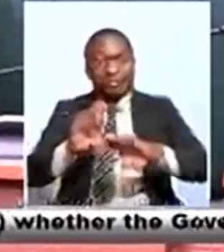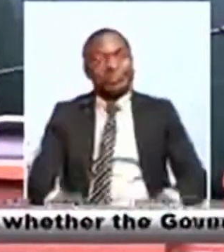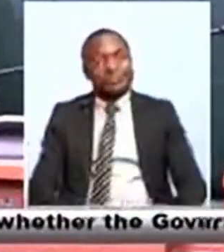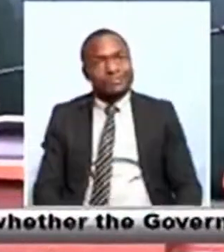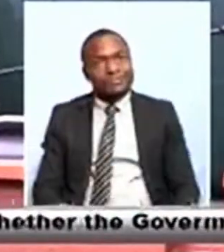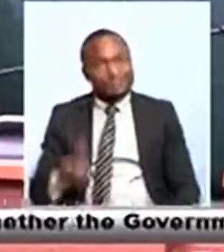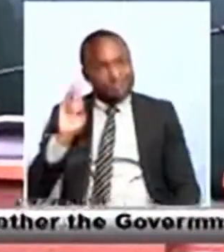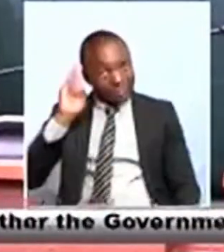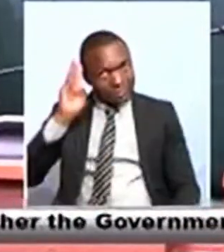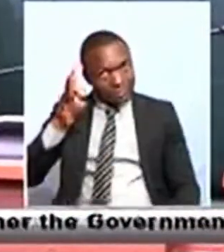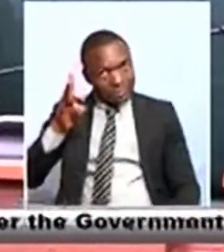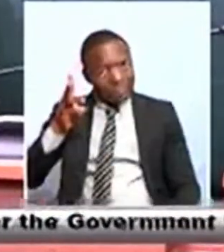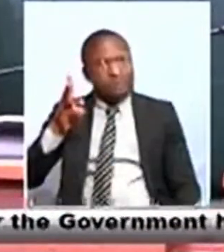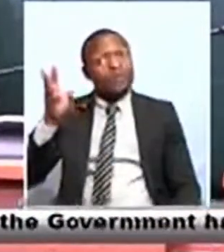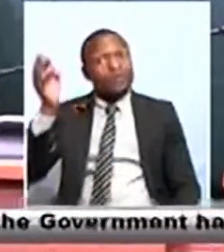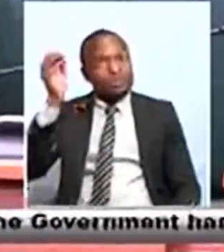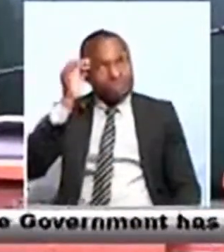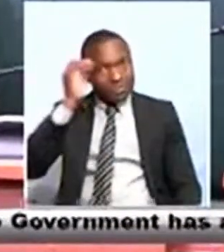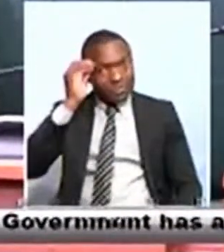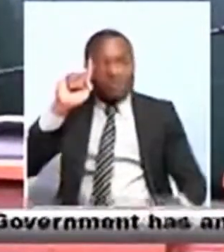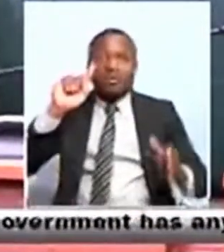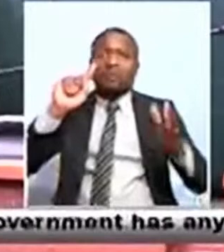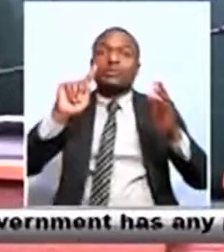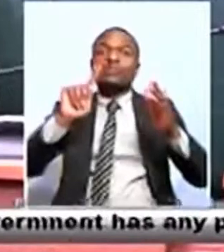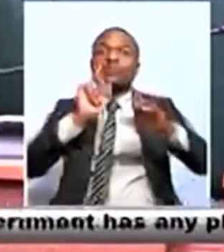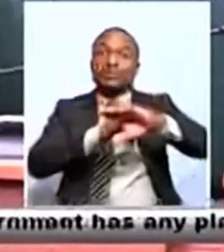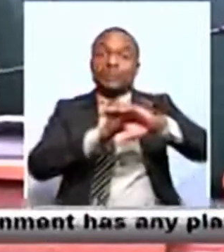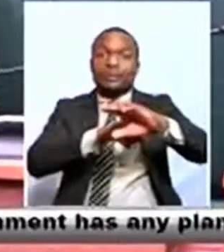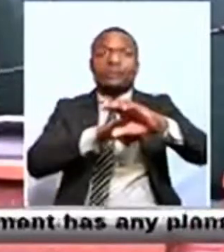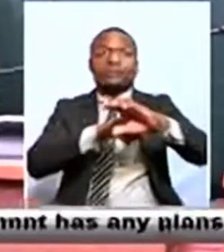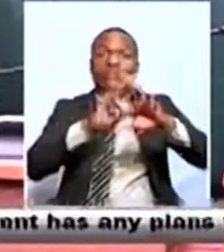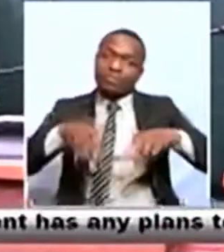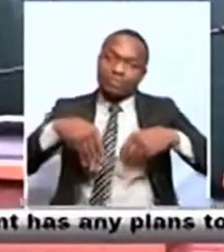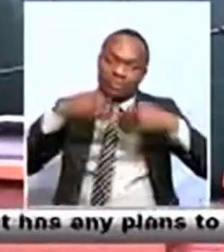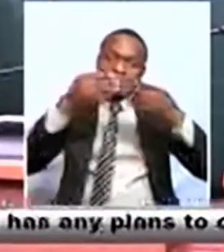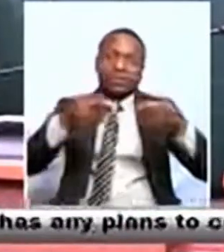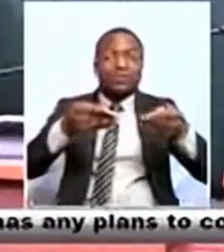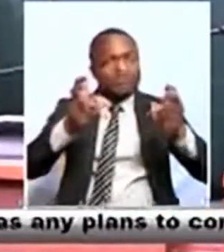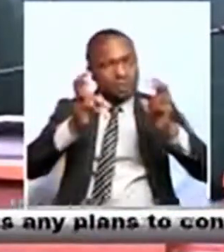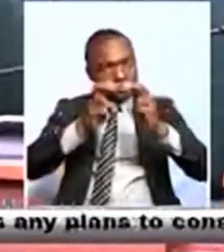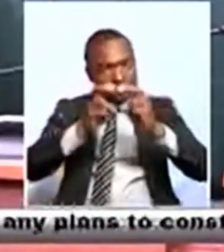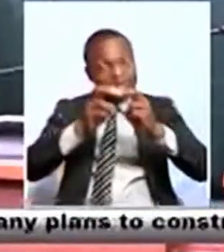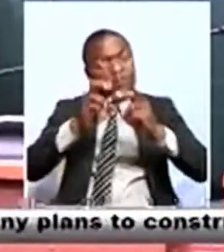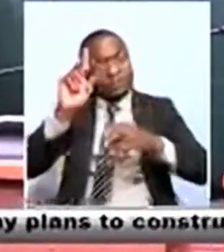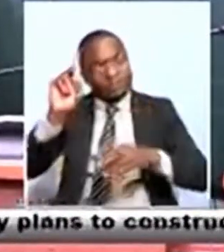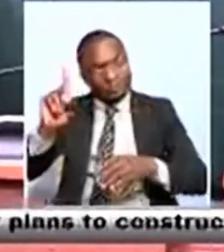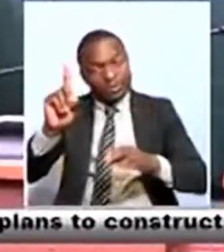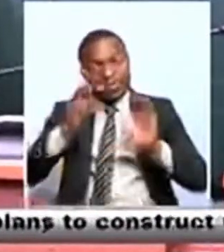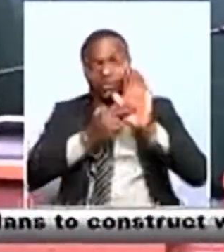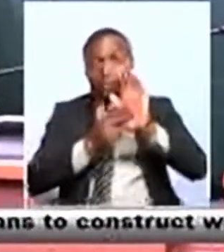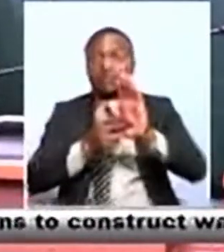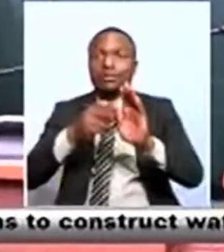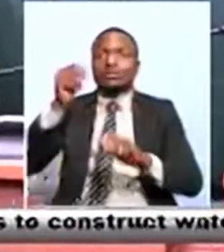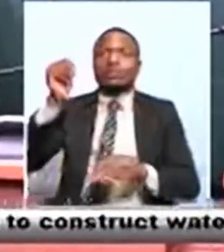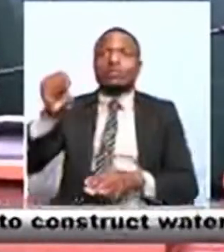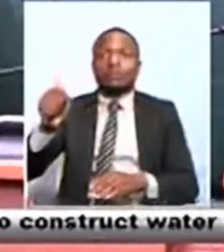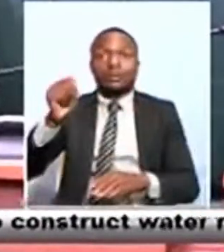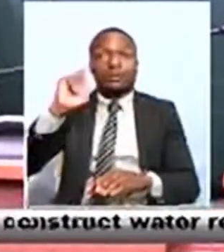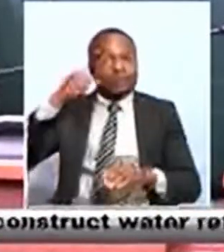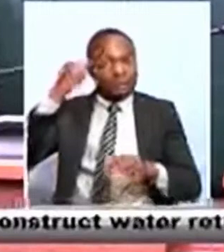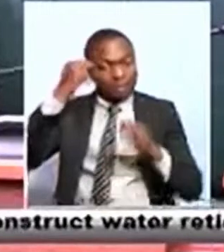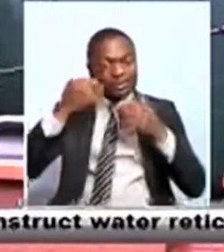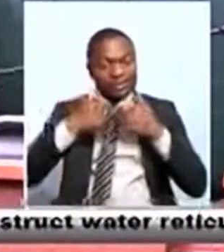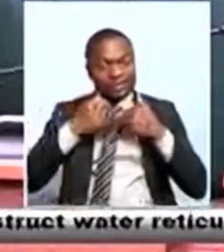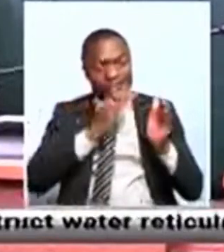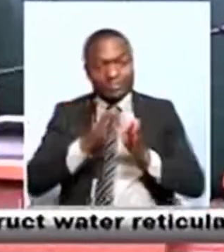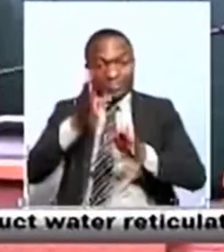will be determined at the point of procurement. And D, Madam Speaker, as indicated in A above, government has plans